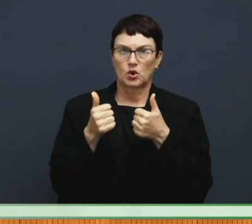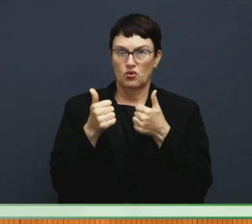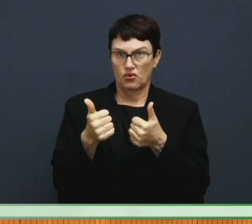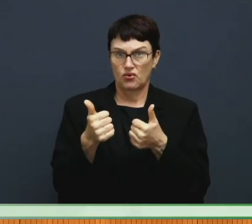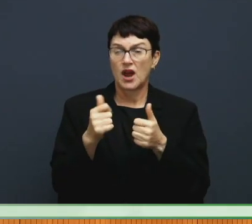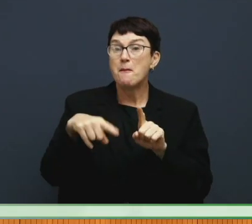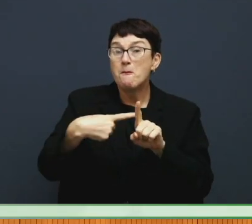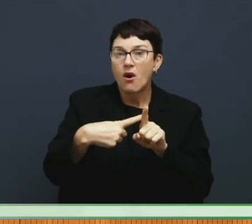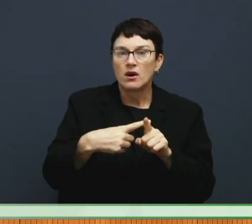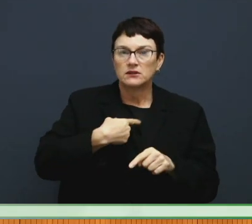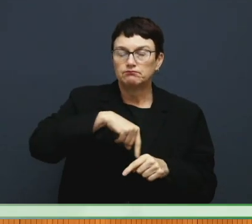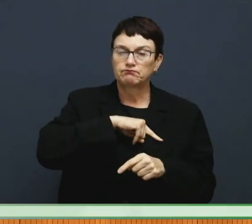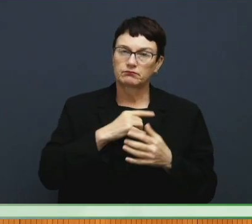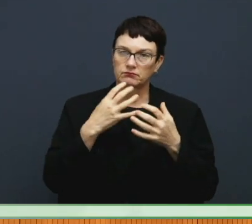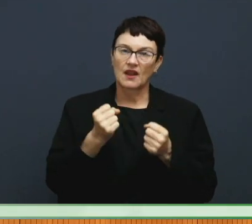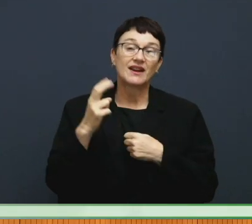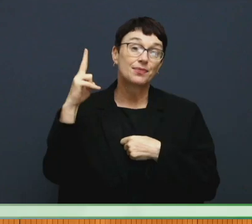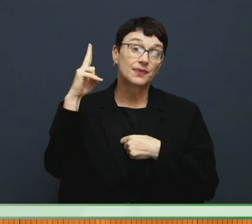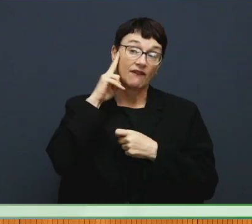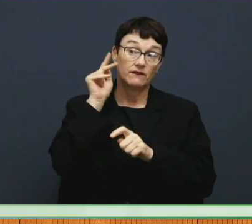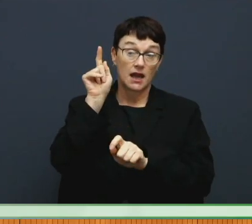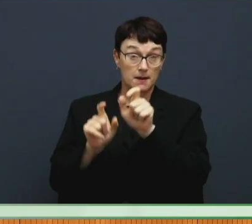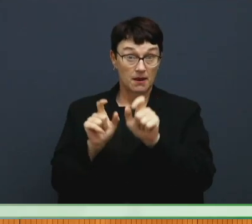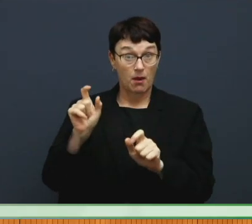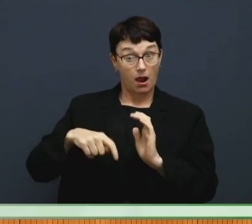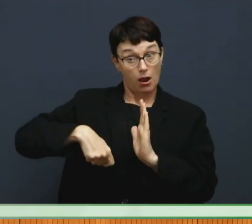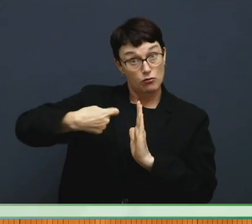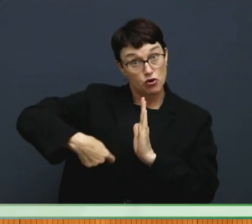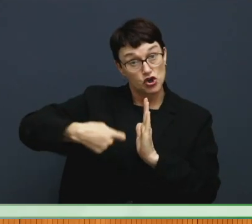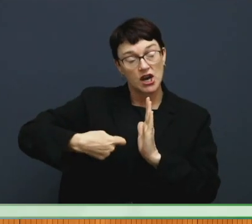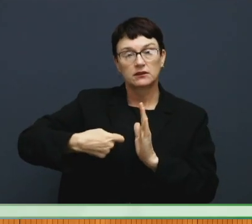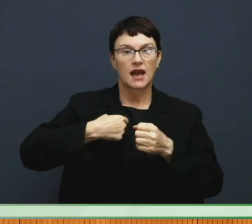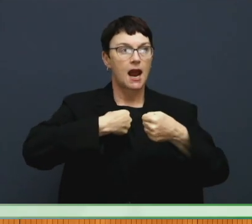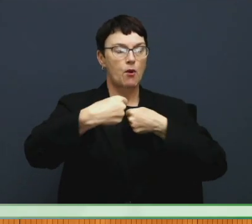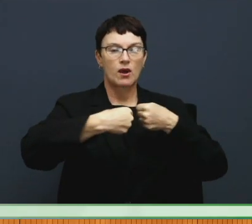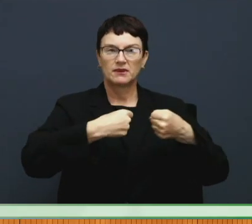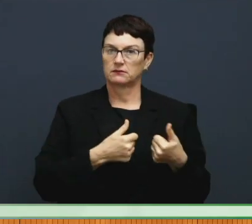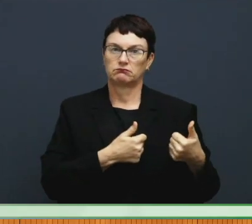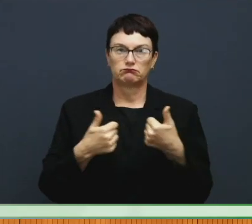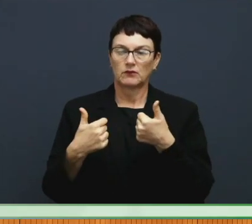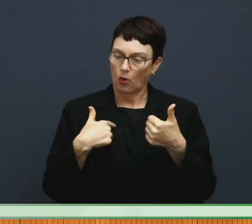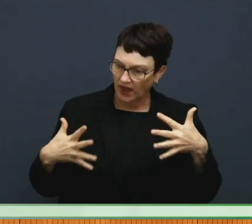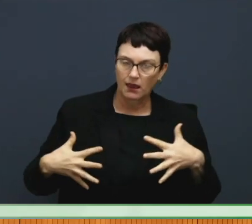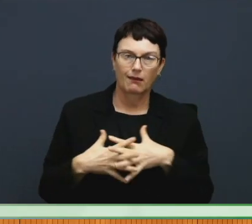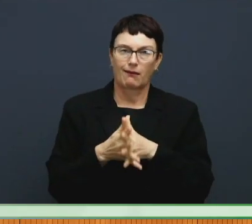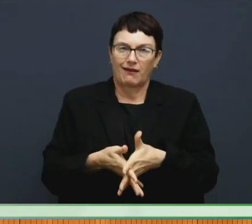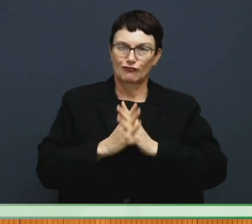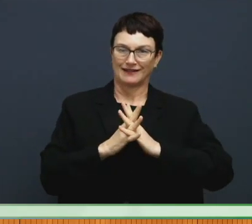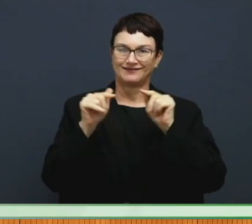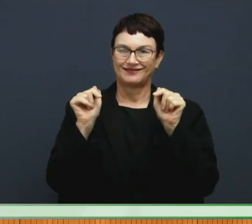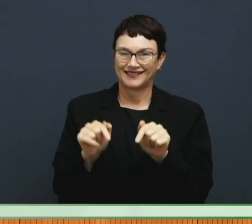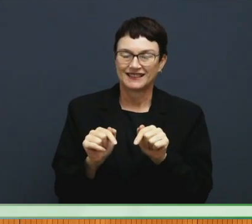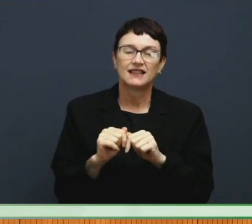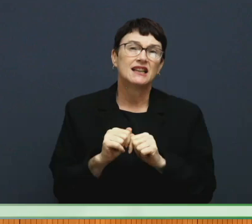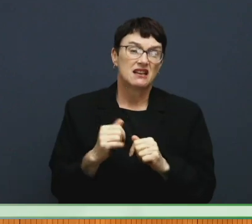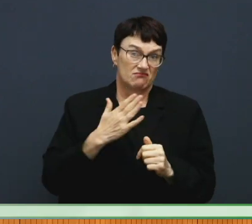deaf people project jointly created by disabled and non-disabled students in our school won